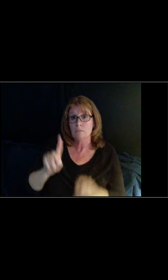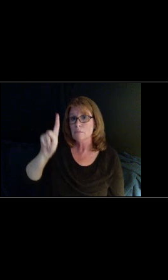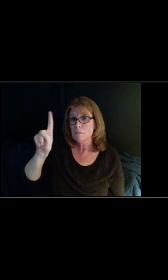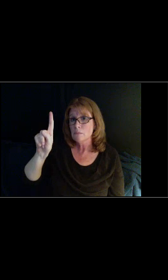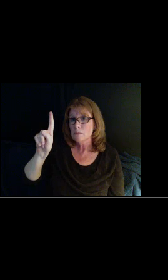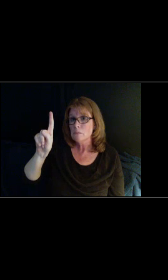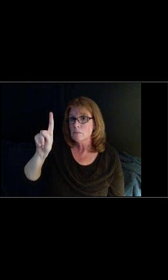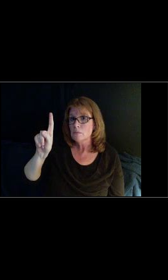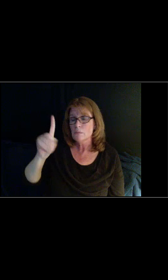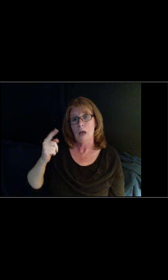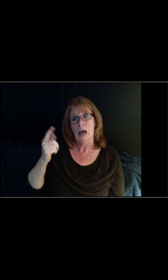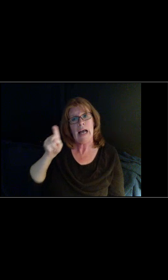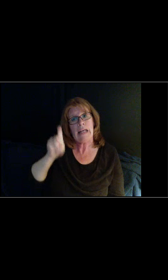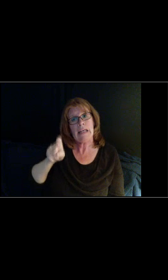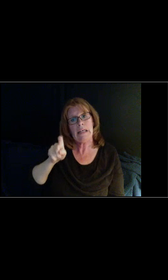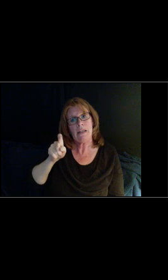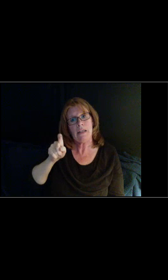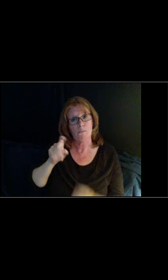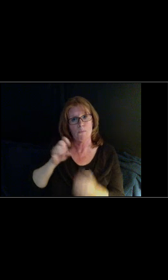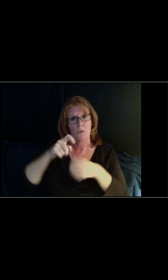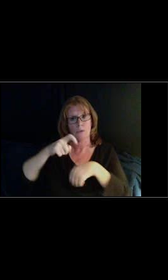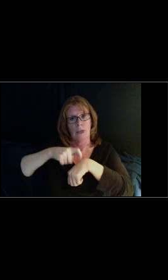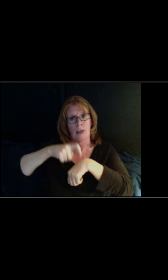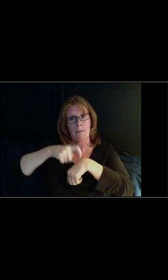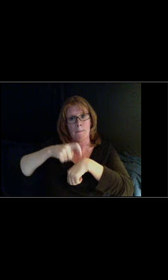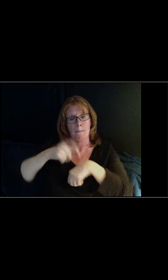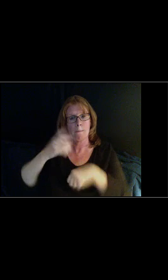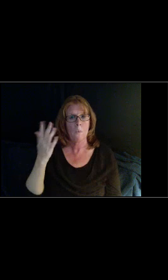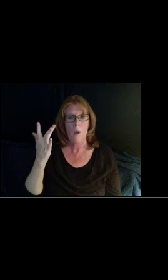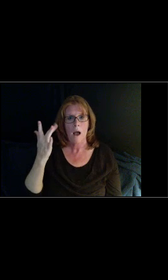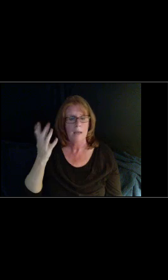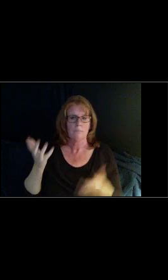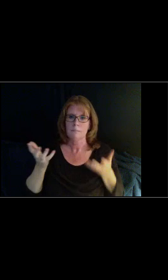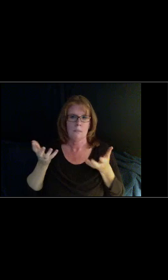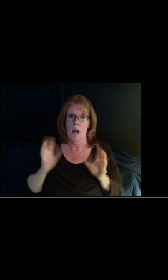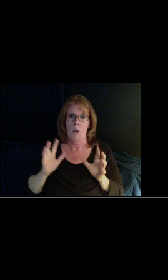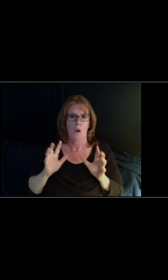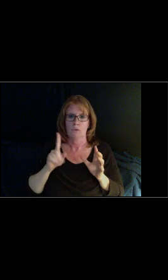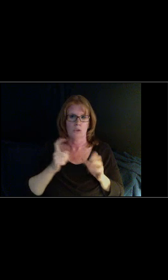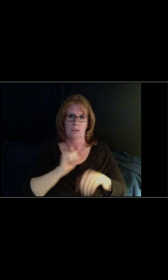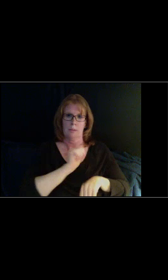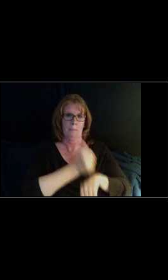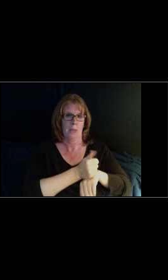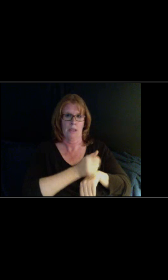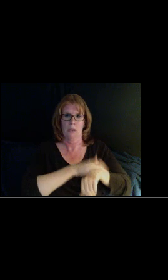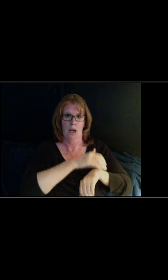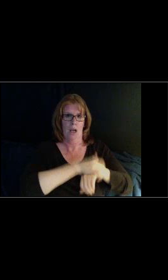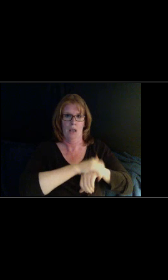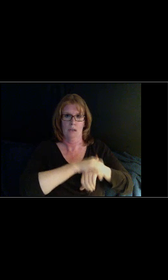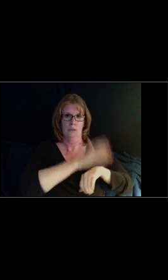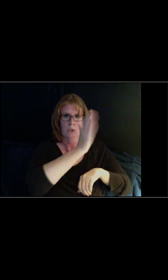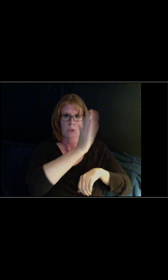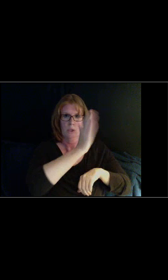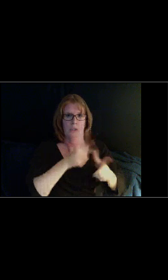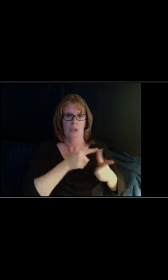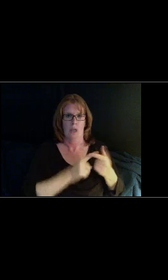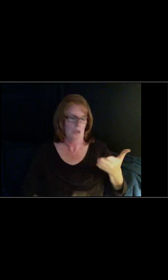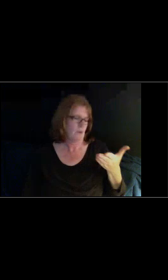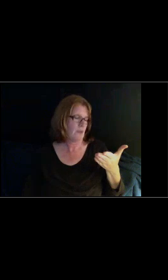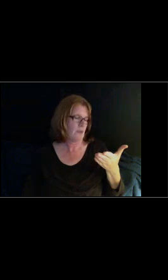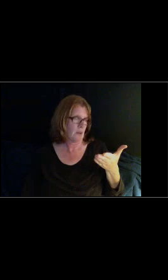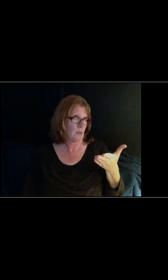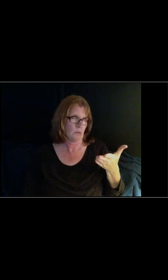So I did go and decide that I was going to sign my presentation this evening. But I didn't want